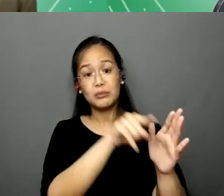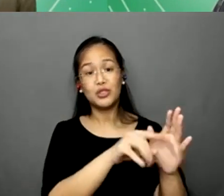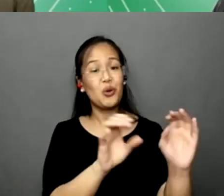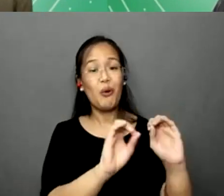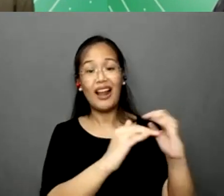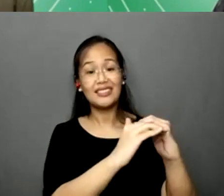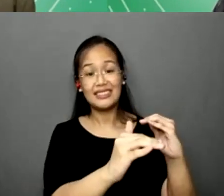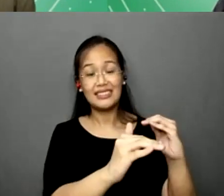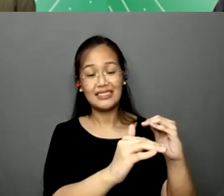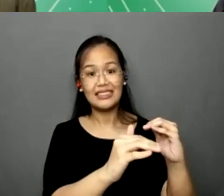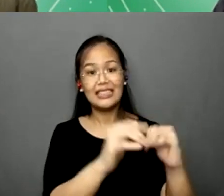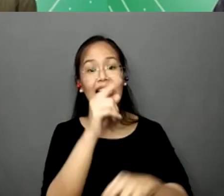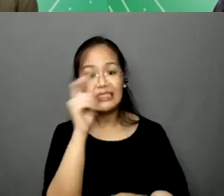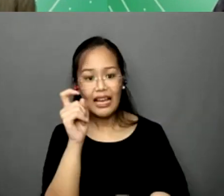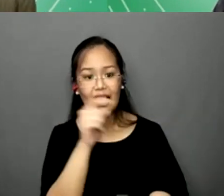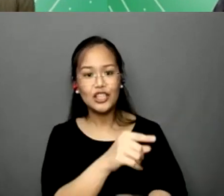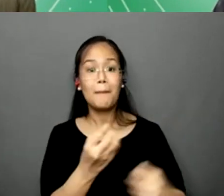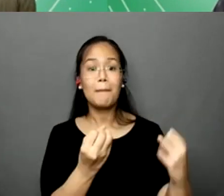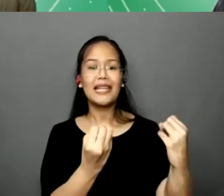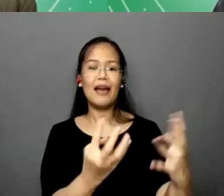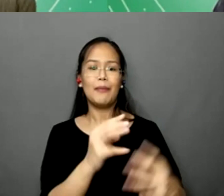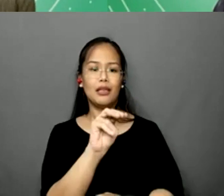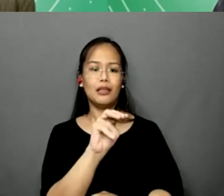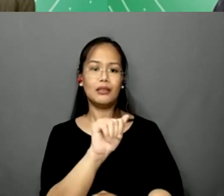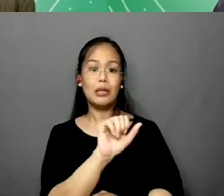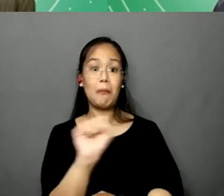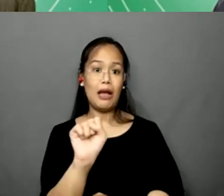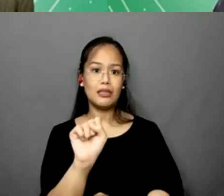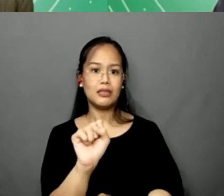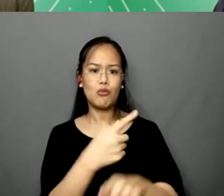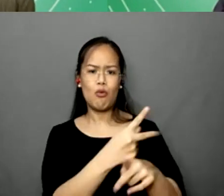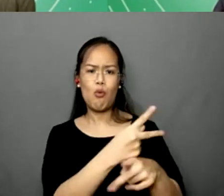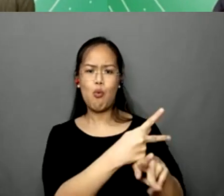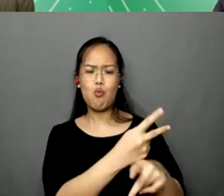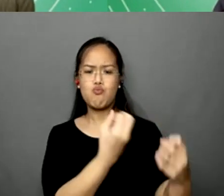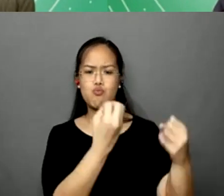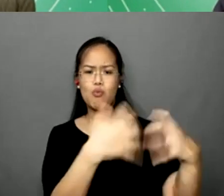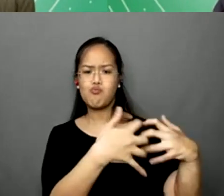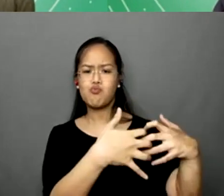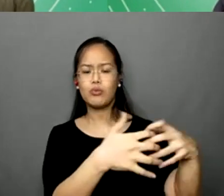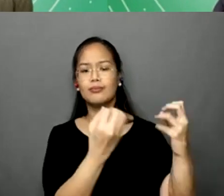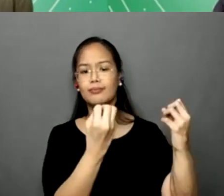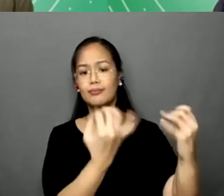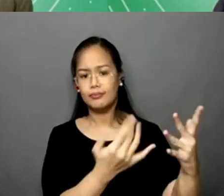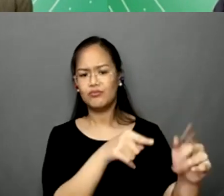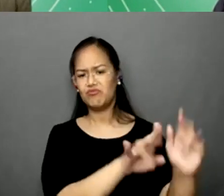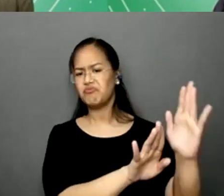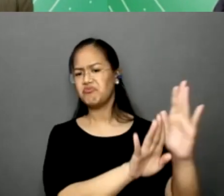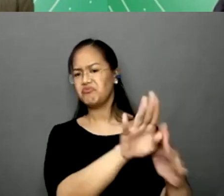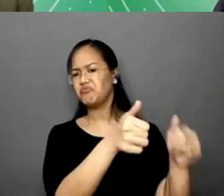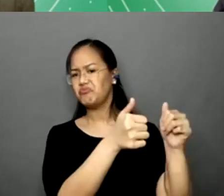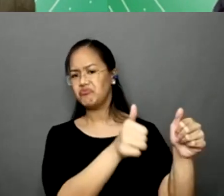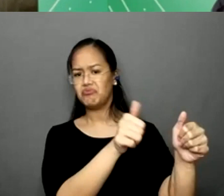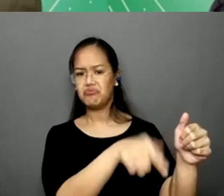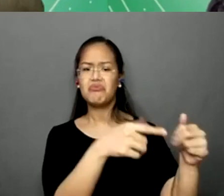is because they are mass production techniques that are very well developed. And because it's a mass production,